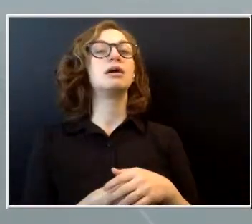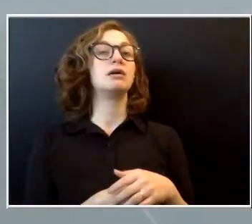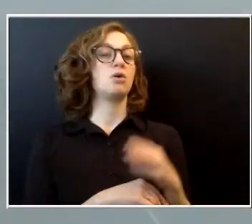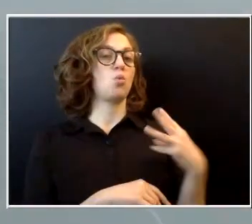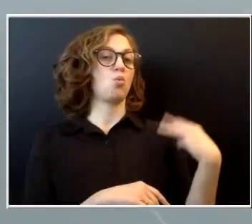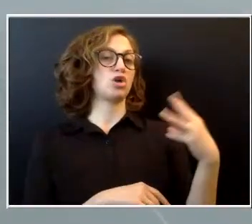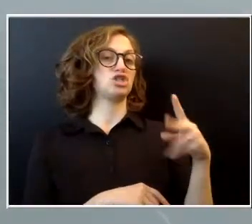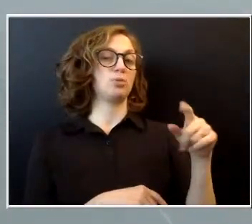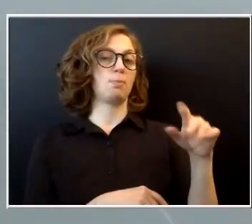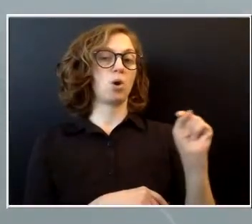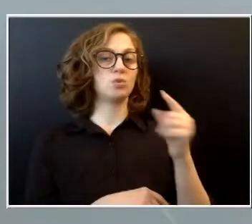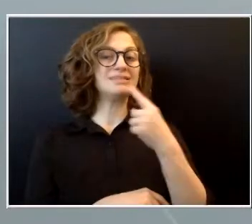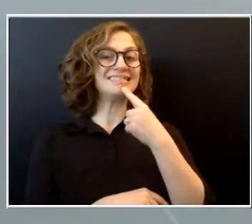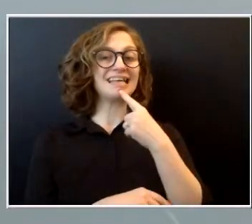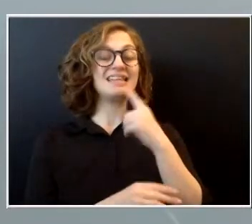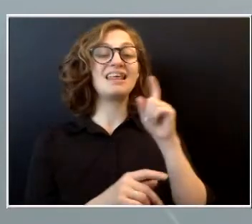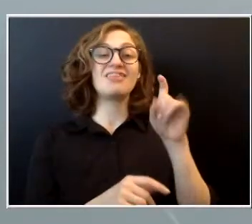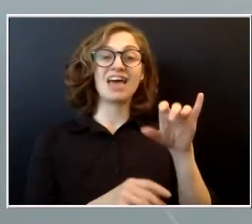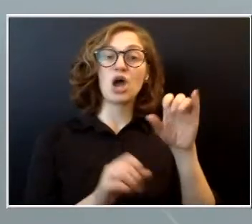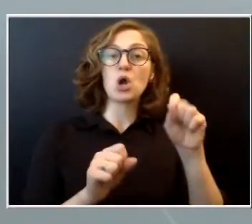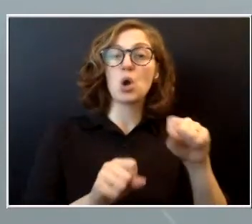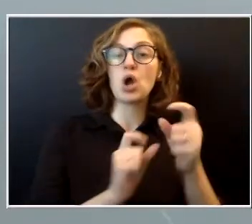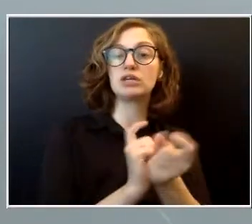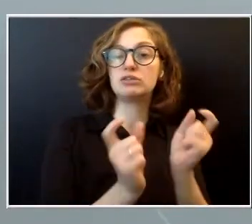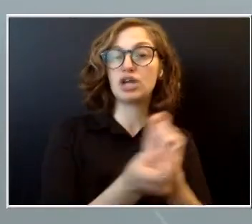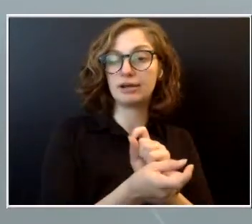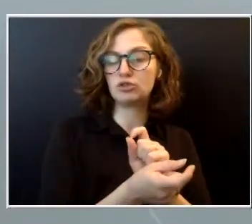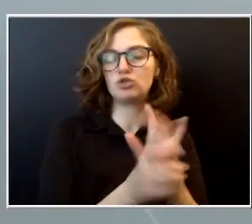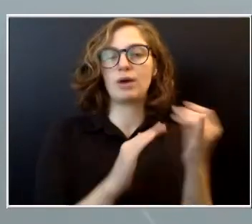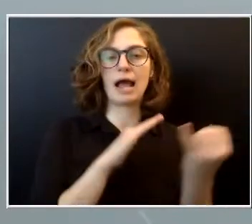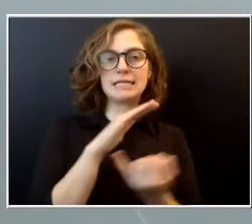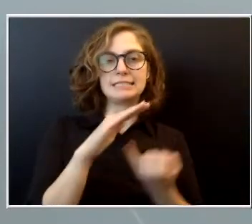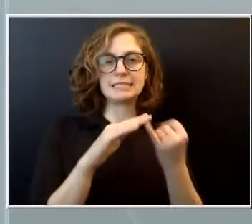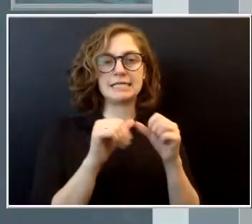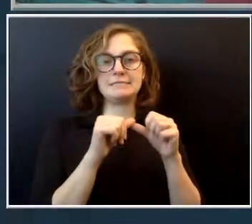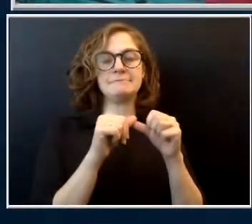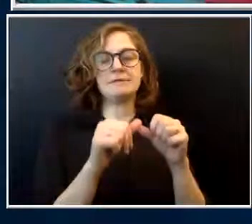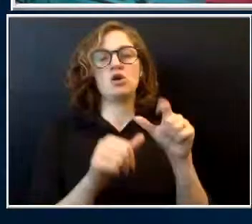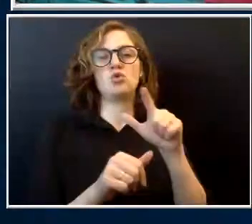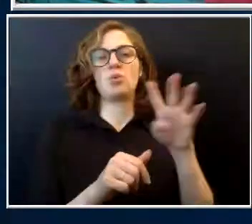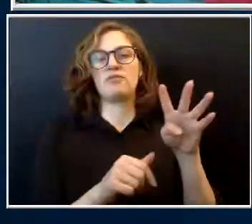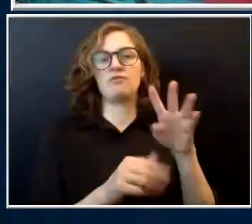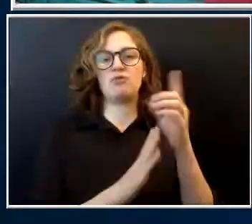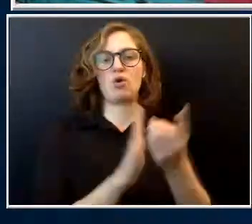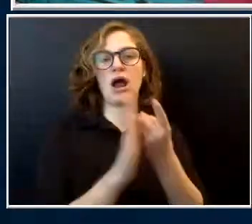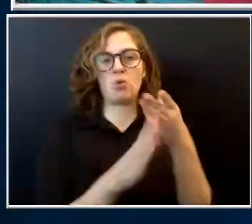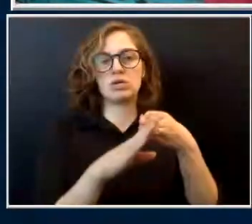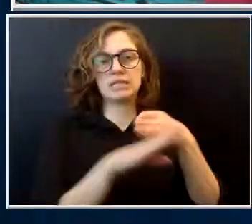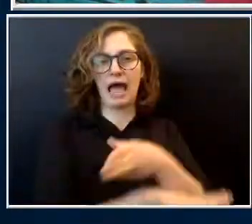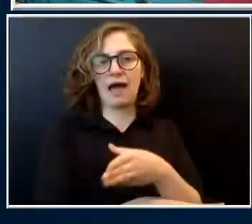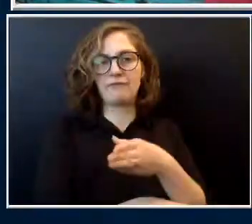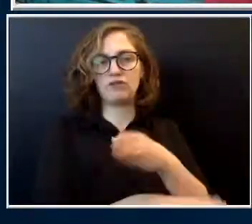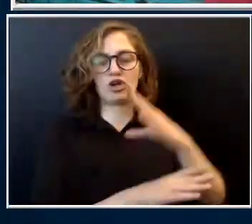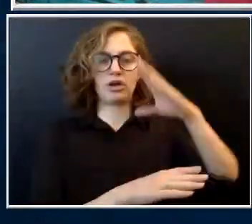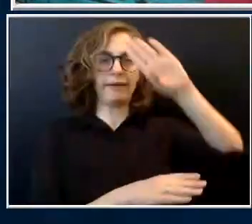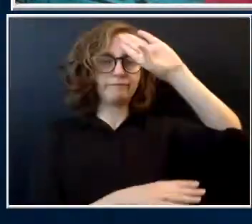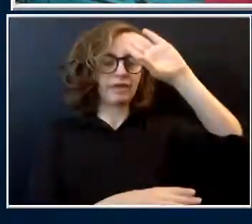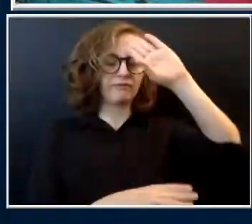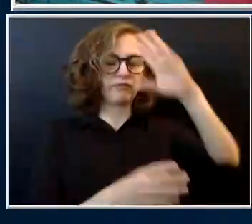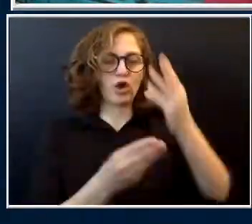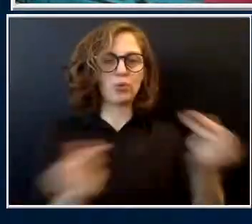24 hours after your fever breaks. So Dr. Hawkinson, if your fever goes away, you just would wait one full day and then